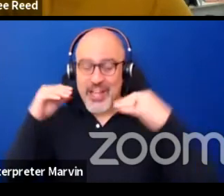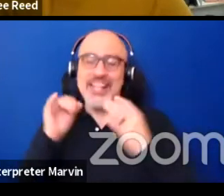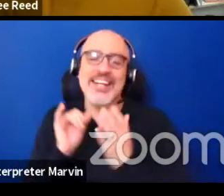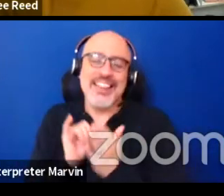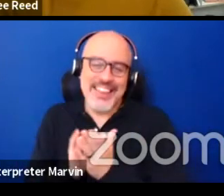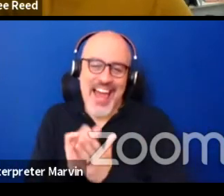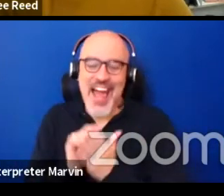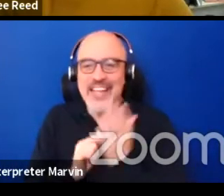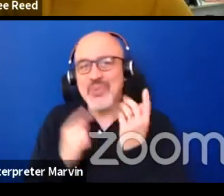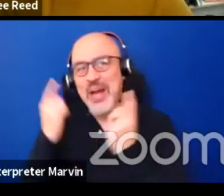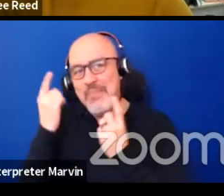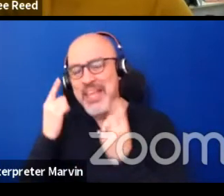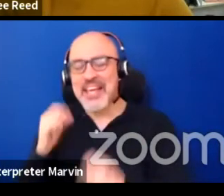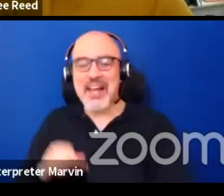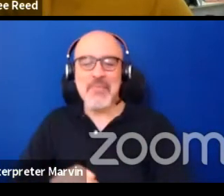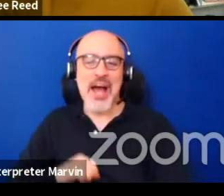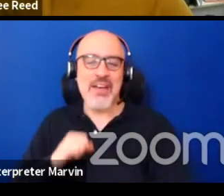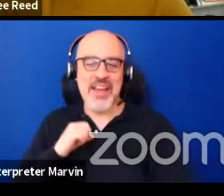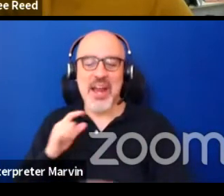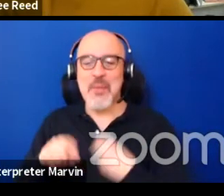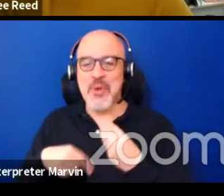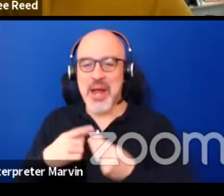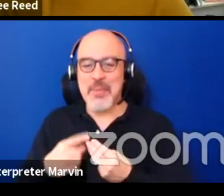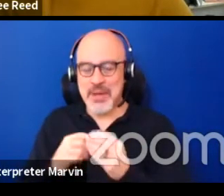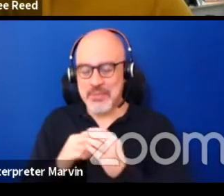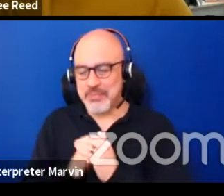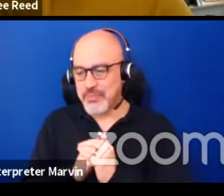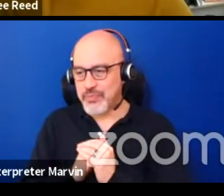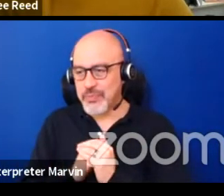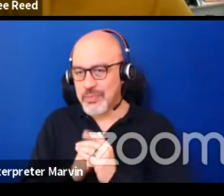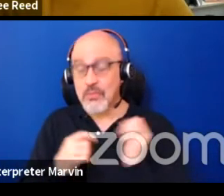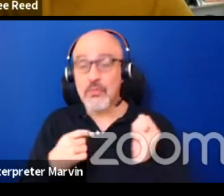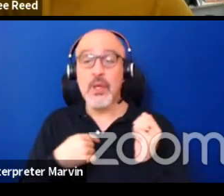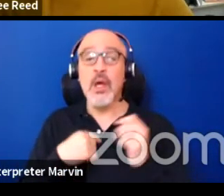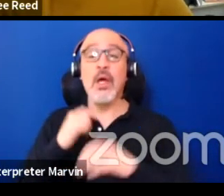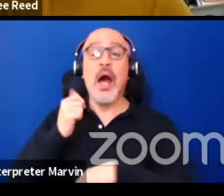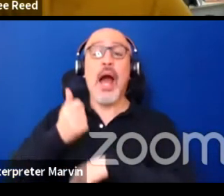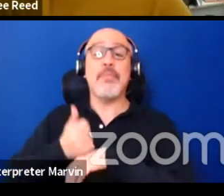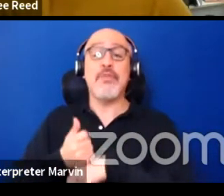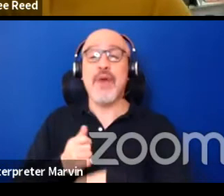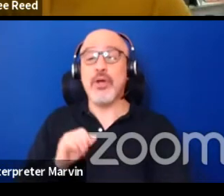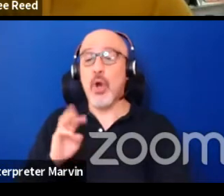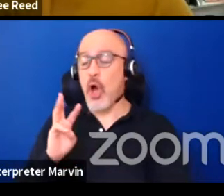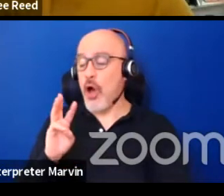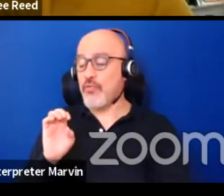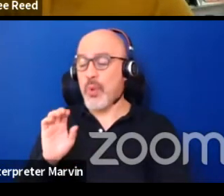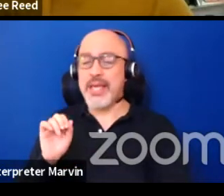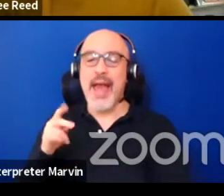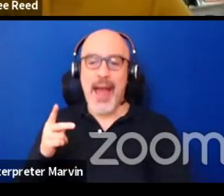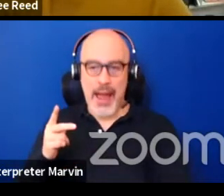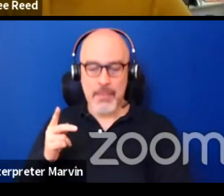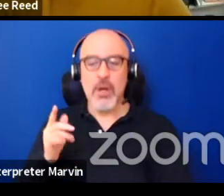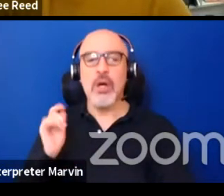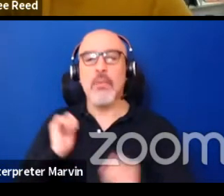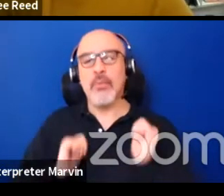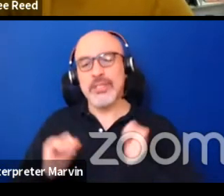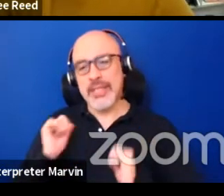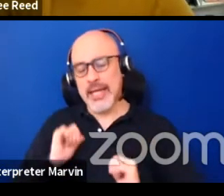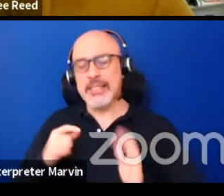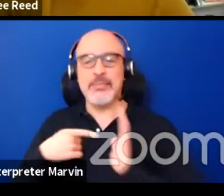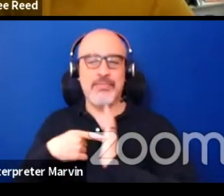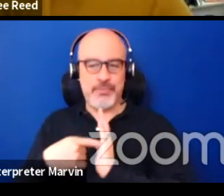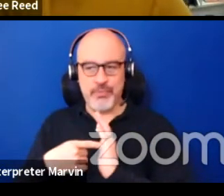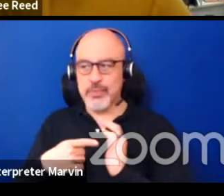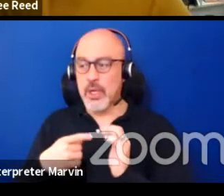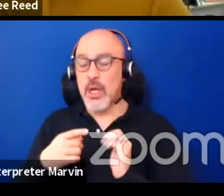thinking about and I'm proud about. I am the founder of WEAP, We Act, Present, and Perform,